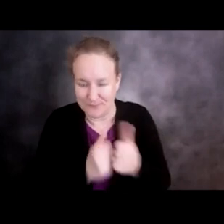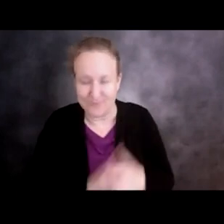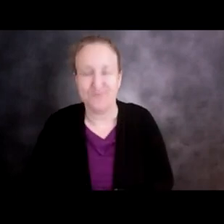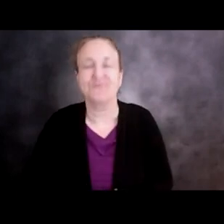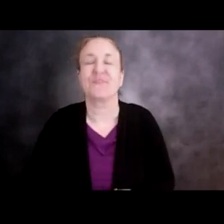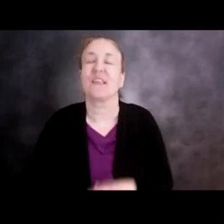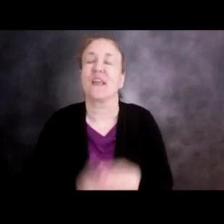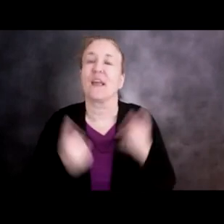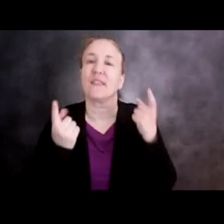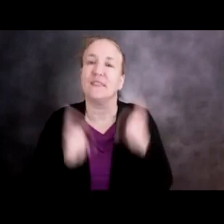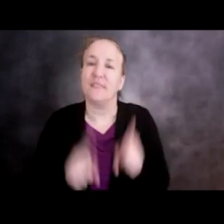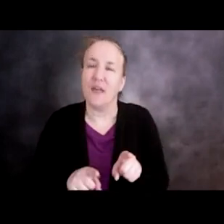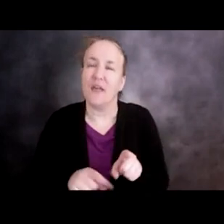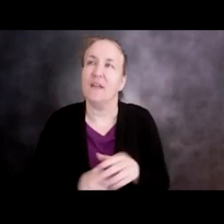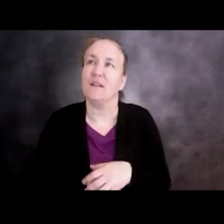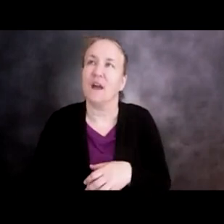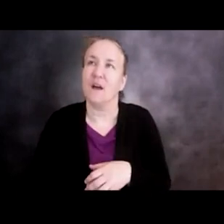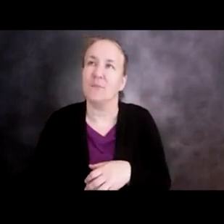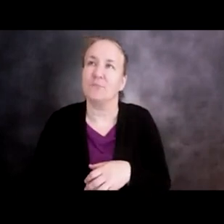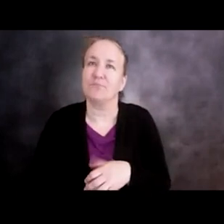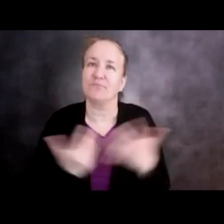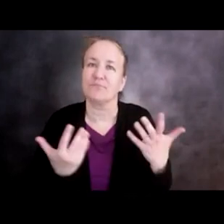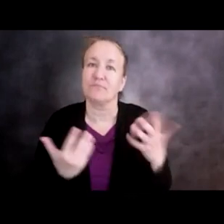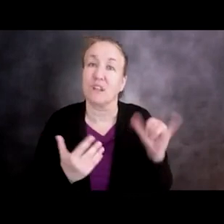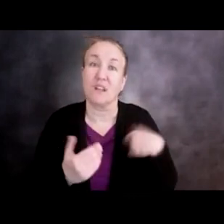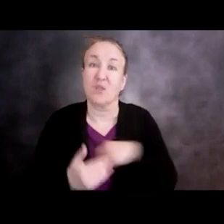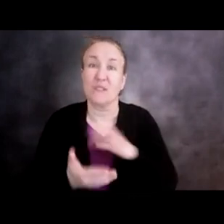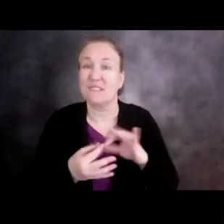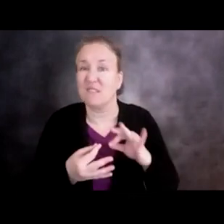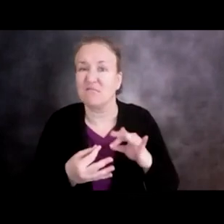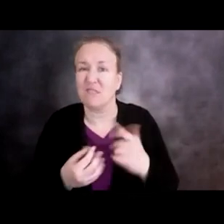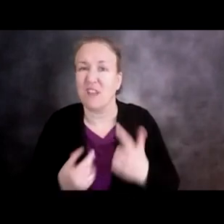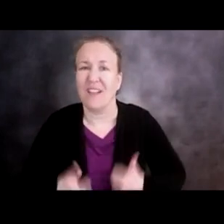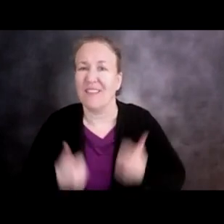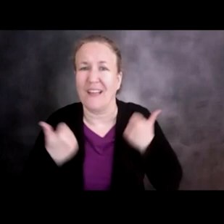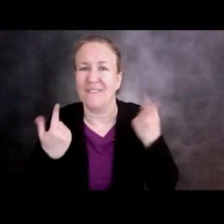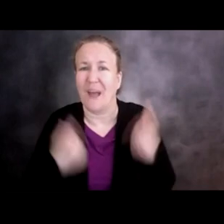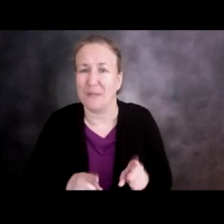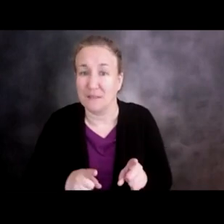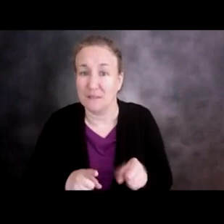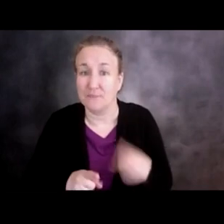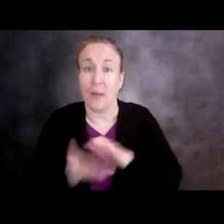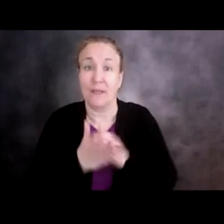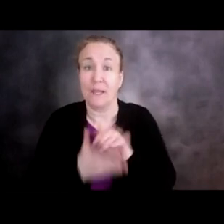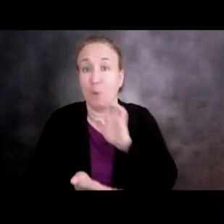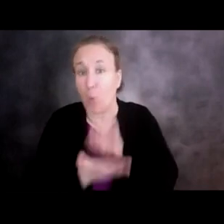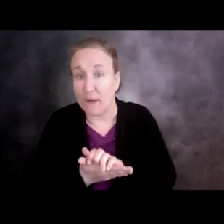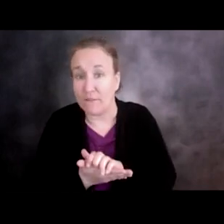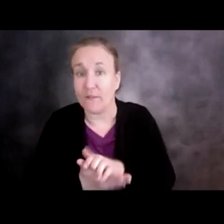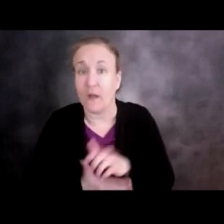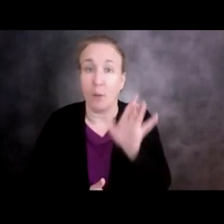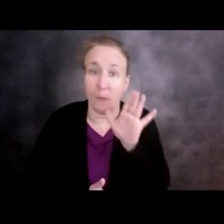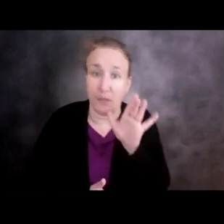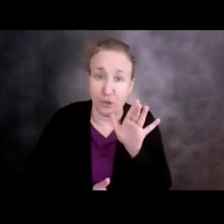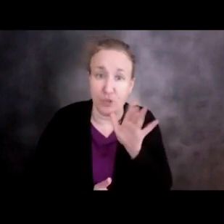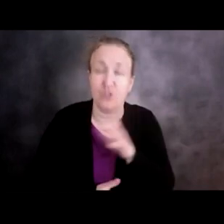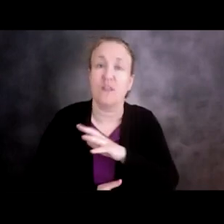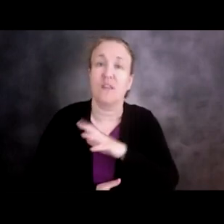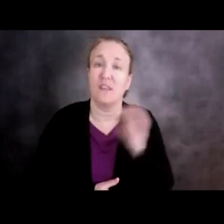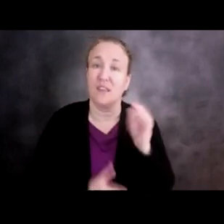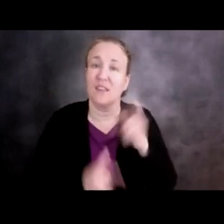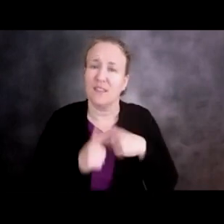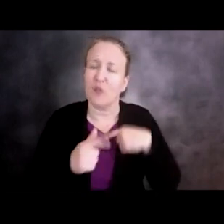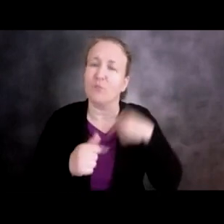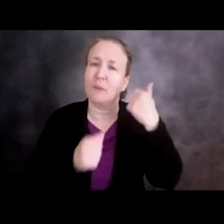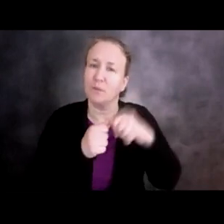then, you know, like we said, life happens. I became a wife and a mother. And then I